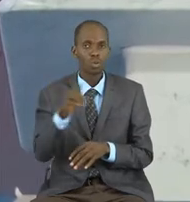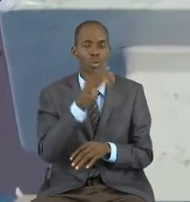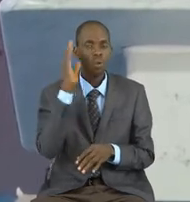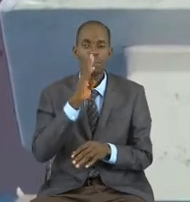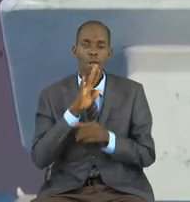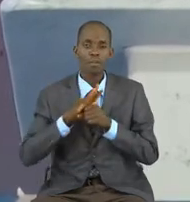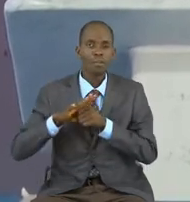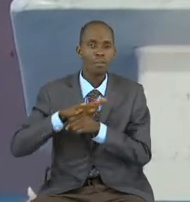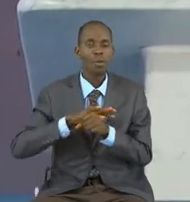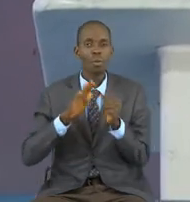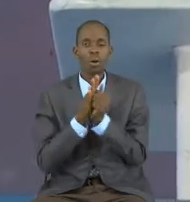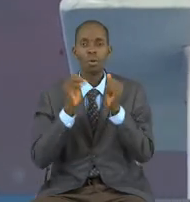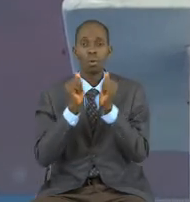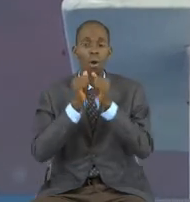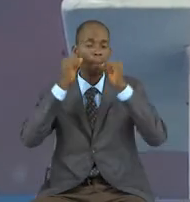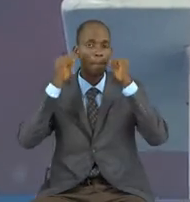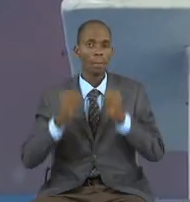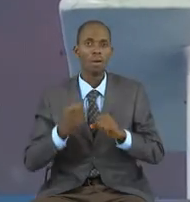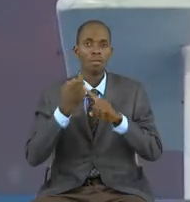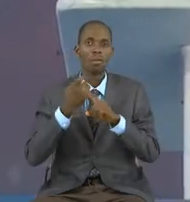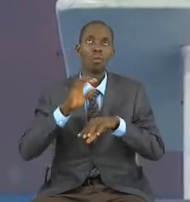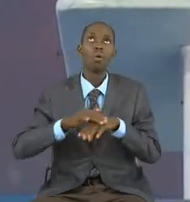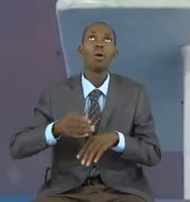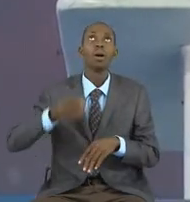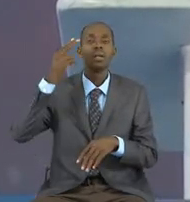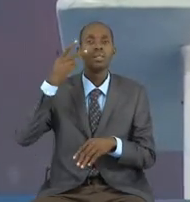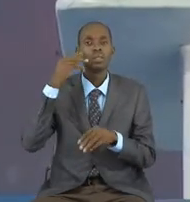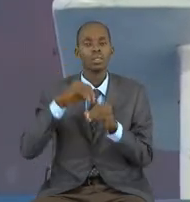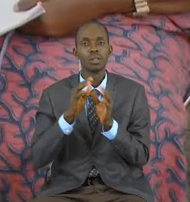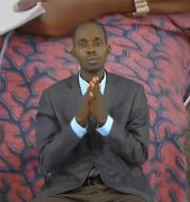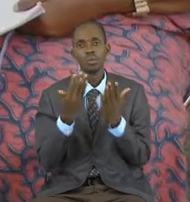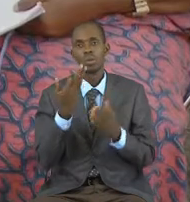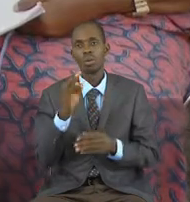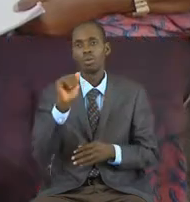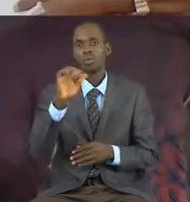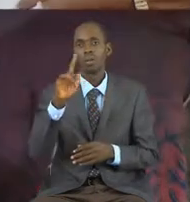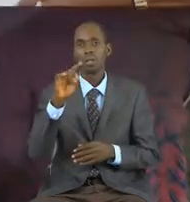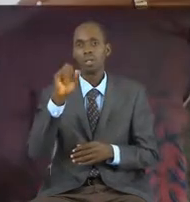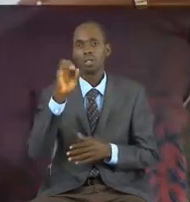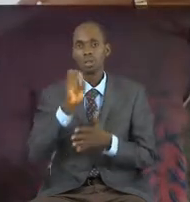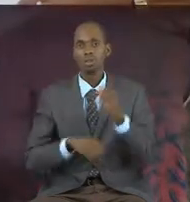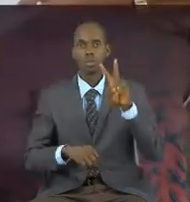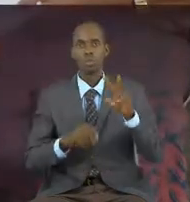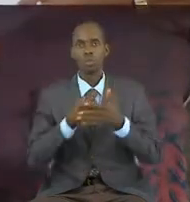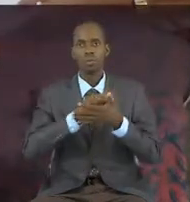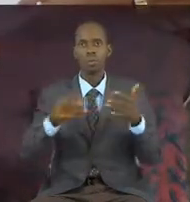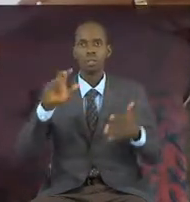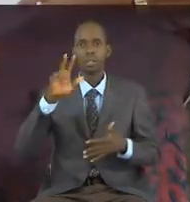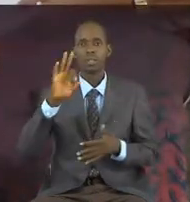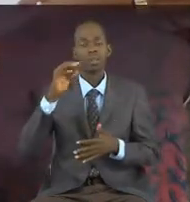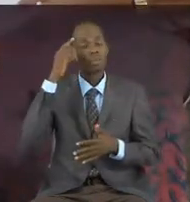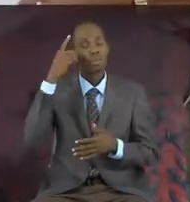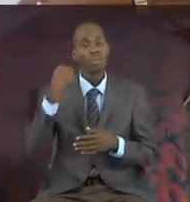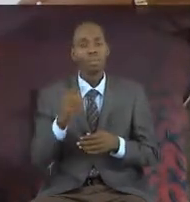from on high. Acts chapter 2, reading from verse 39. For the promise is unto